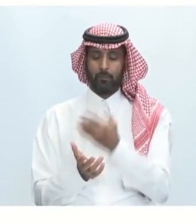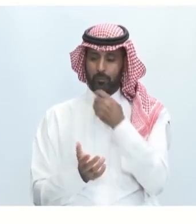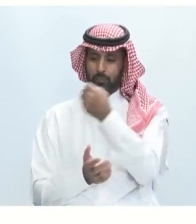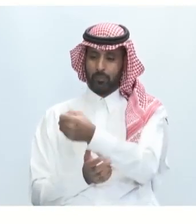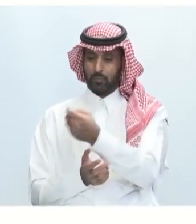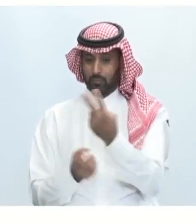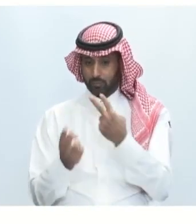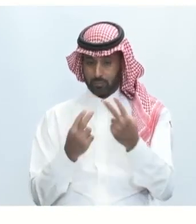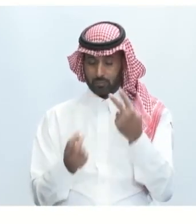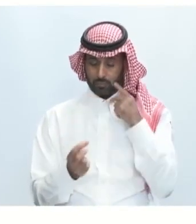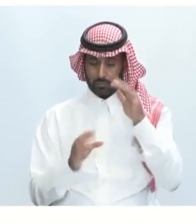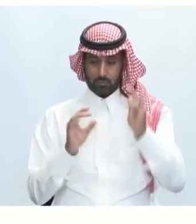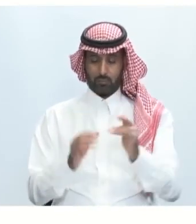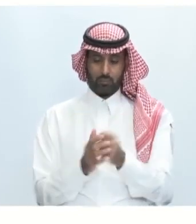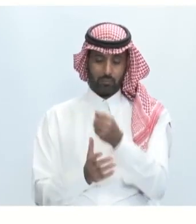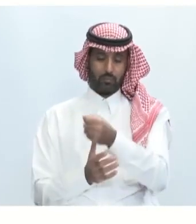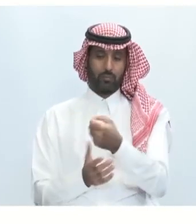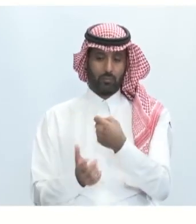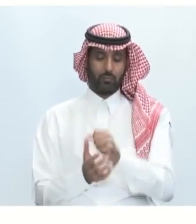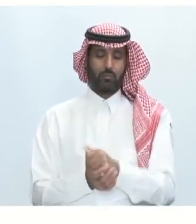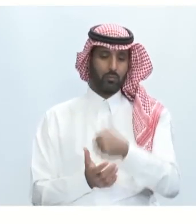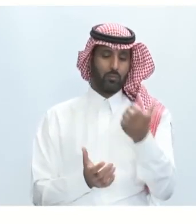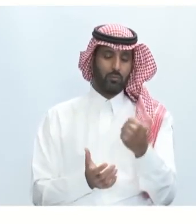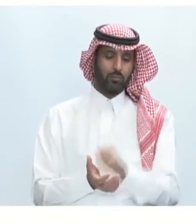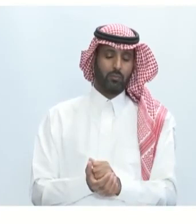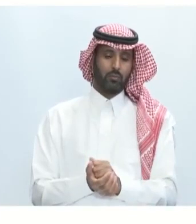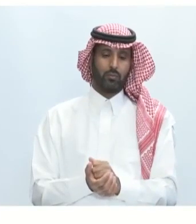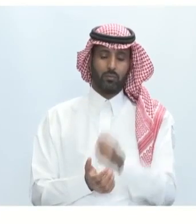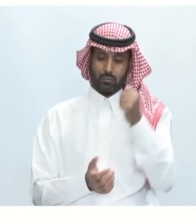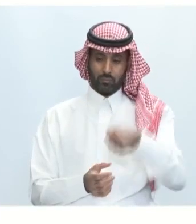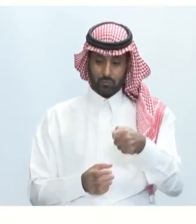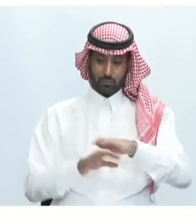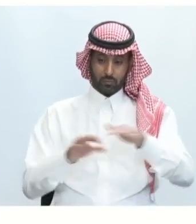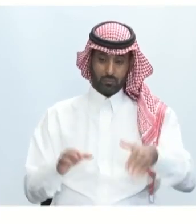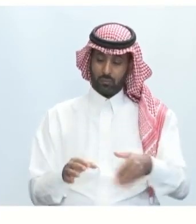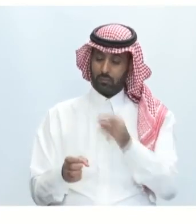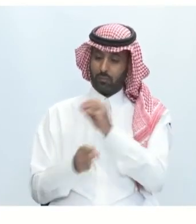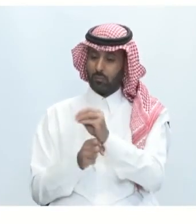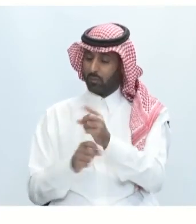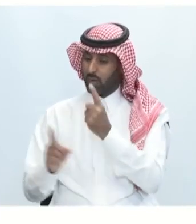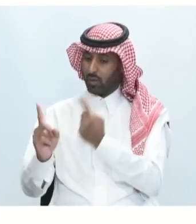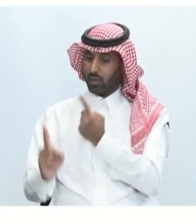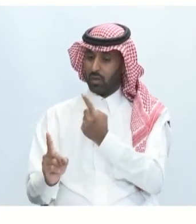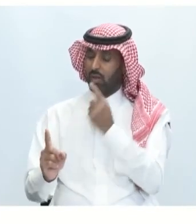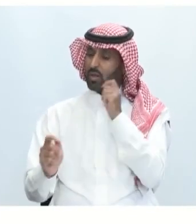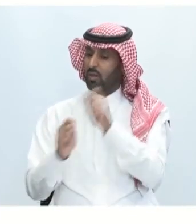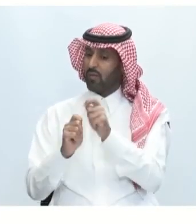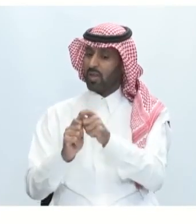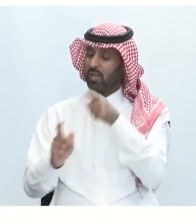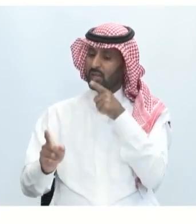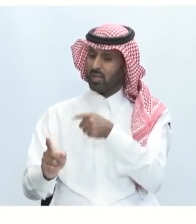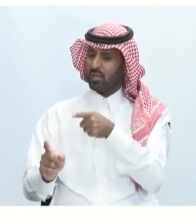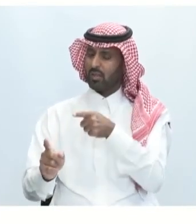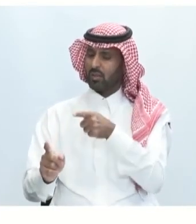microphone to an audience member. What about number six? The judges offered the contestants advice.